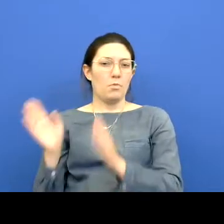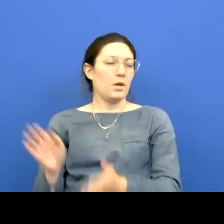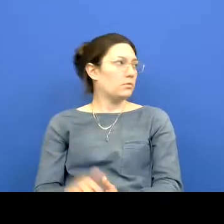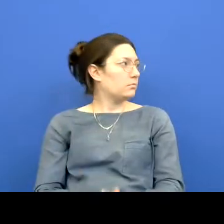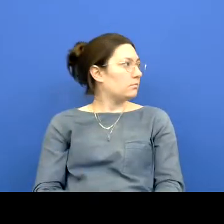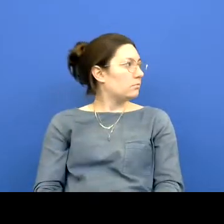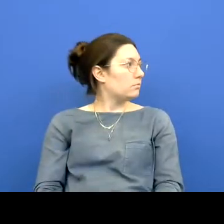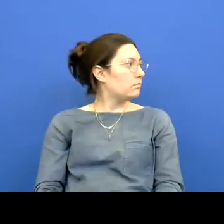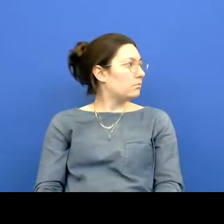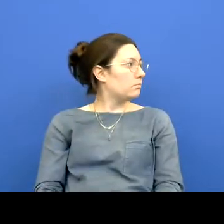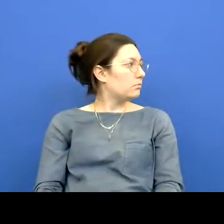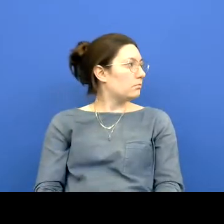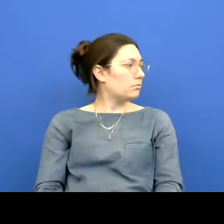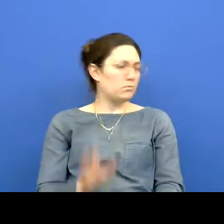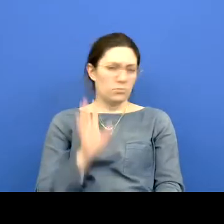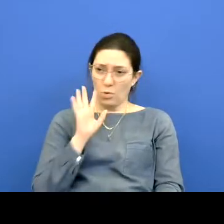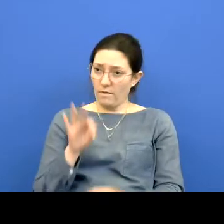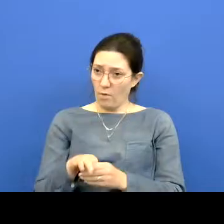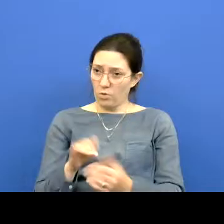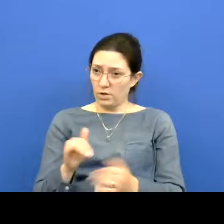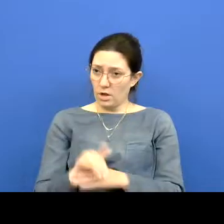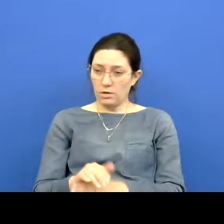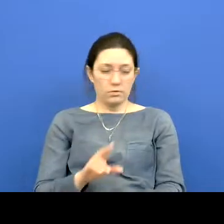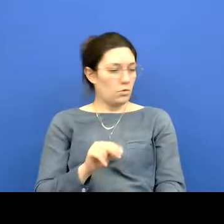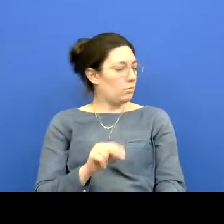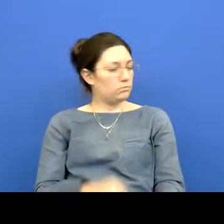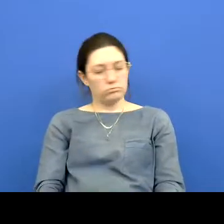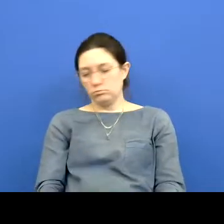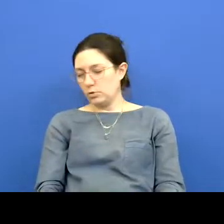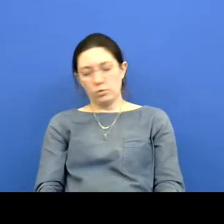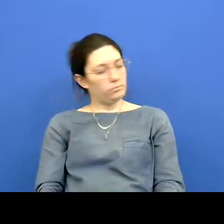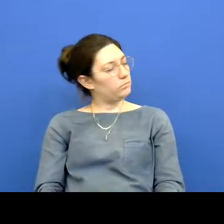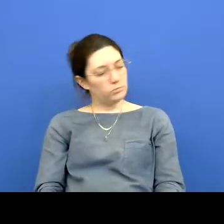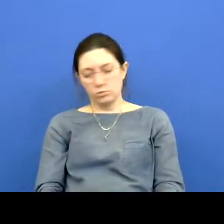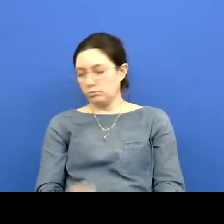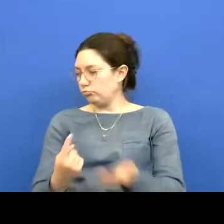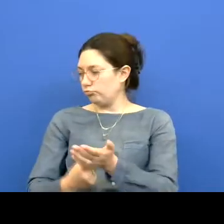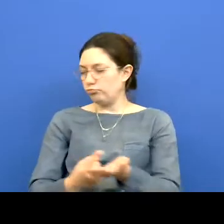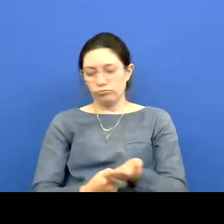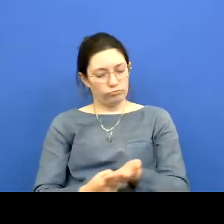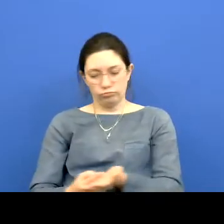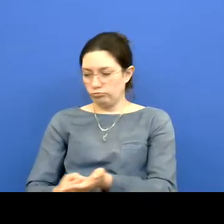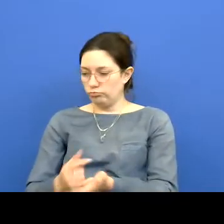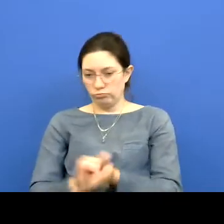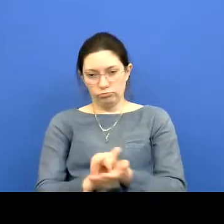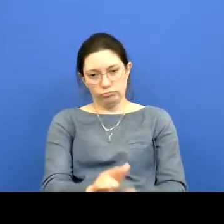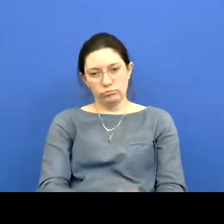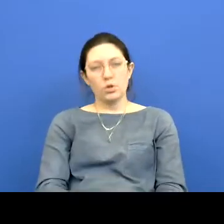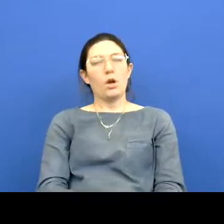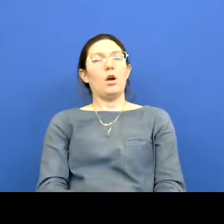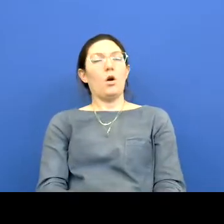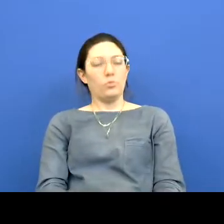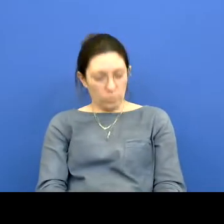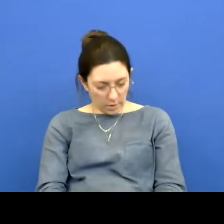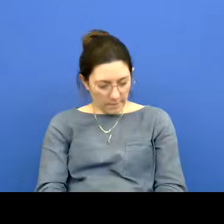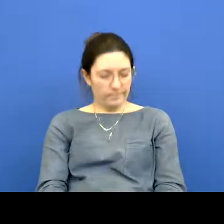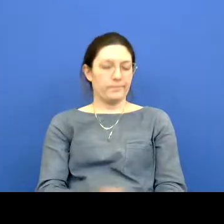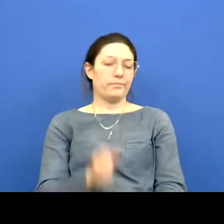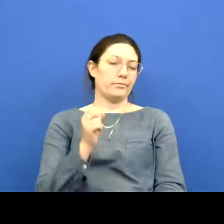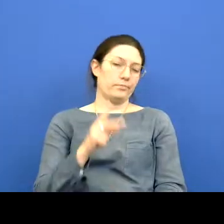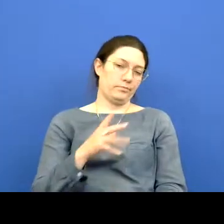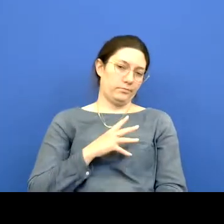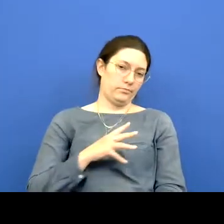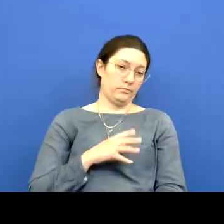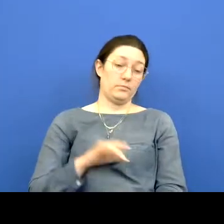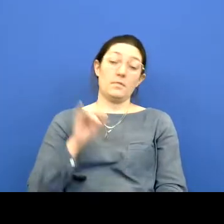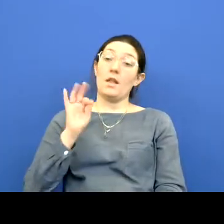One quick question. Are we voting on, we're not voting. We're not voting on any of this. I just wanted input now just to find, because my point, if